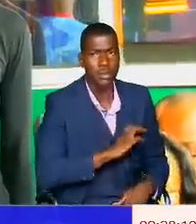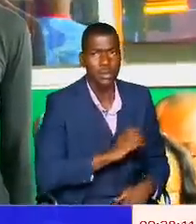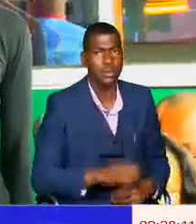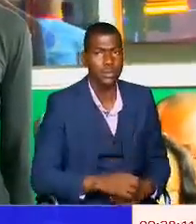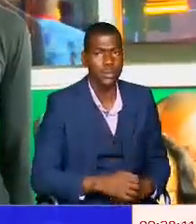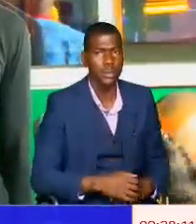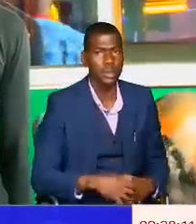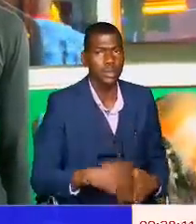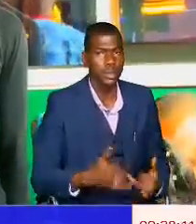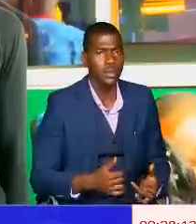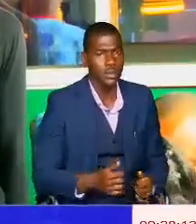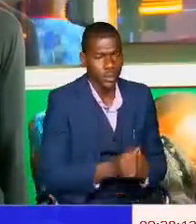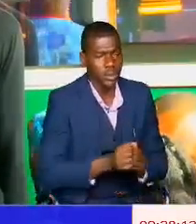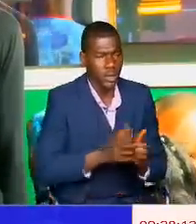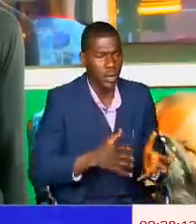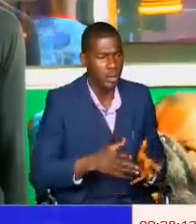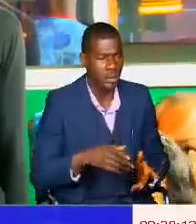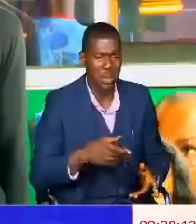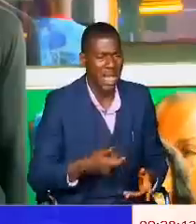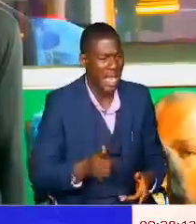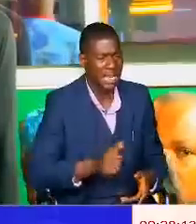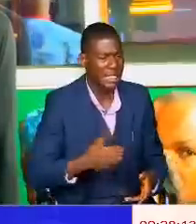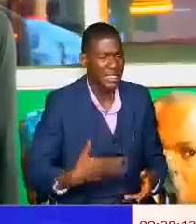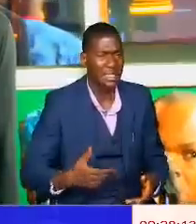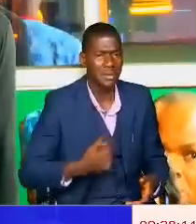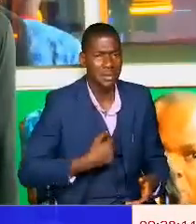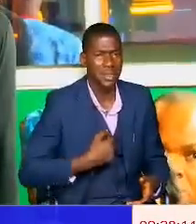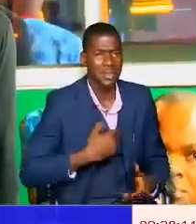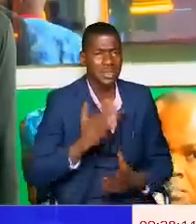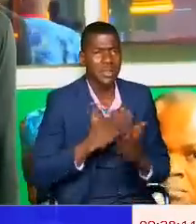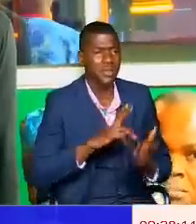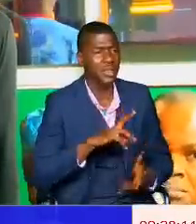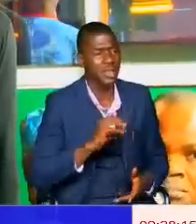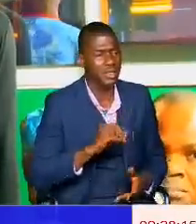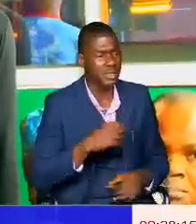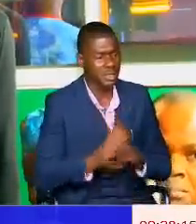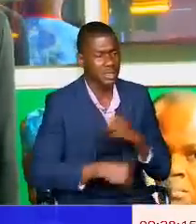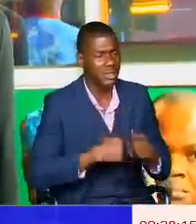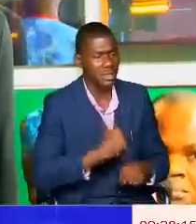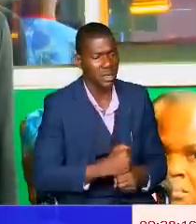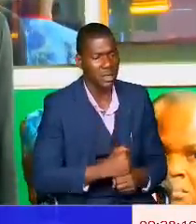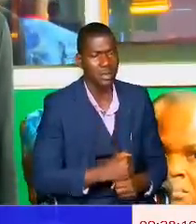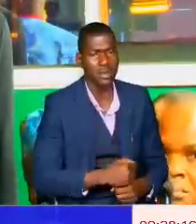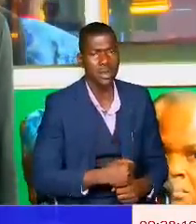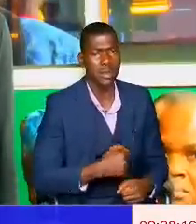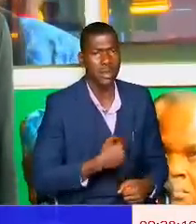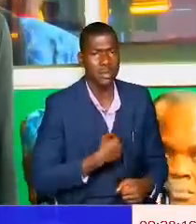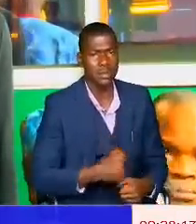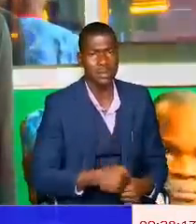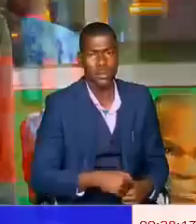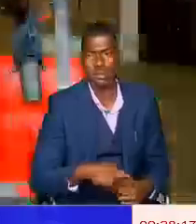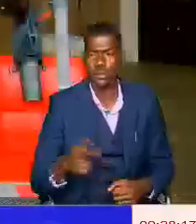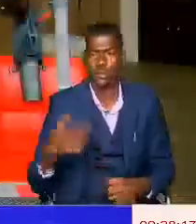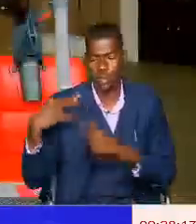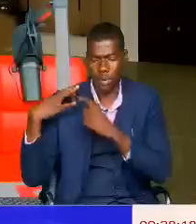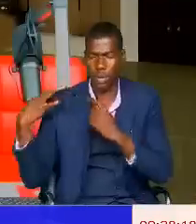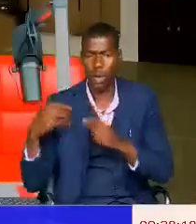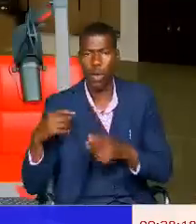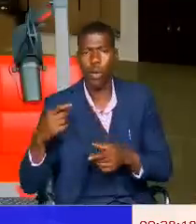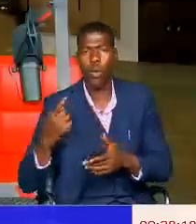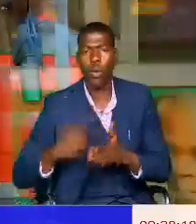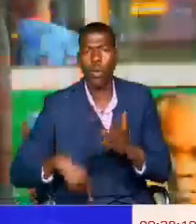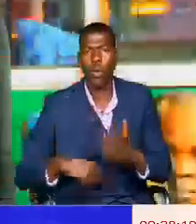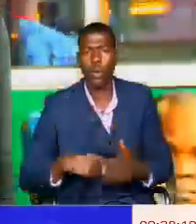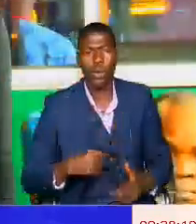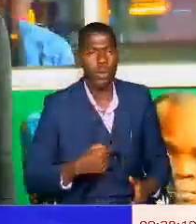without any offense. Having served for 30 years without any single entry. What was your rank? I was an